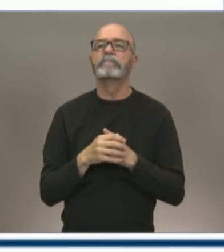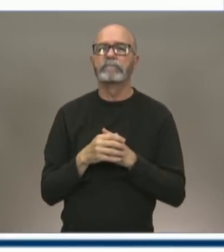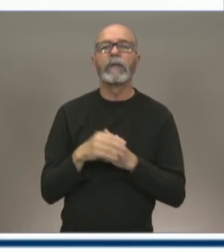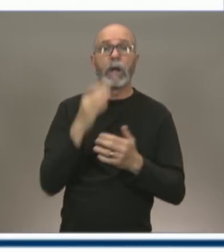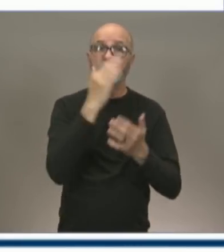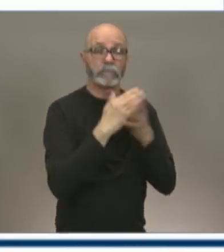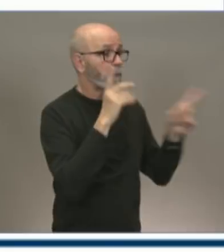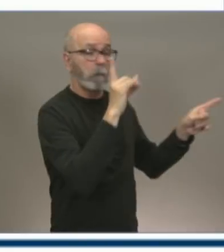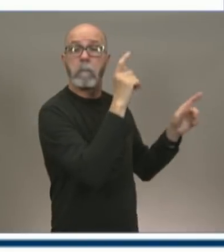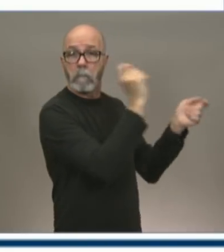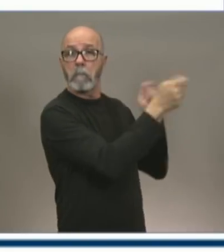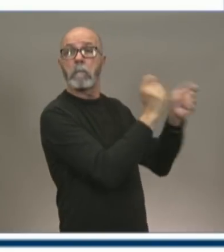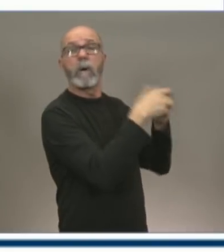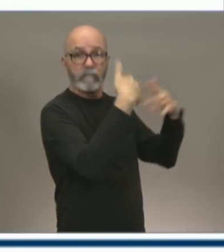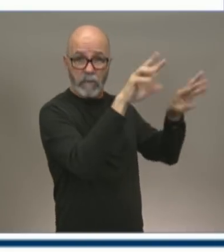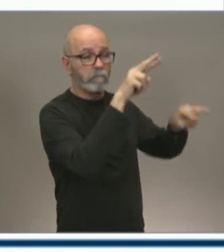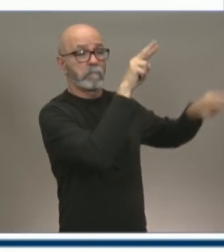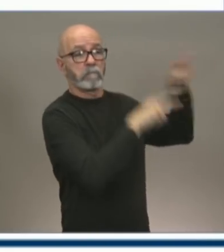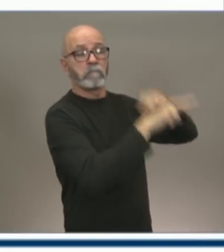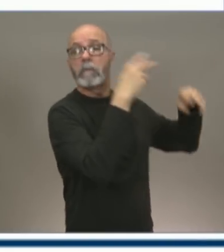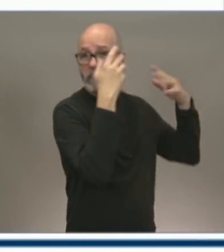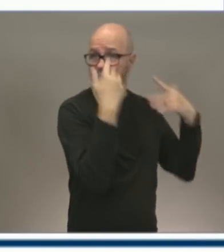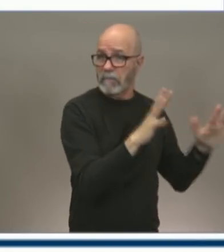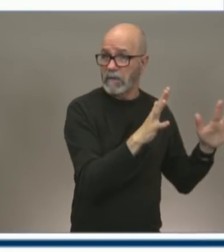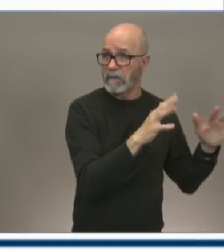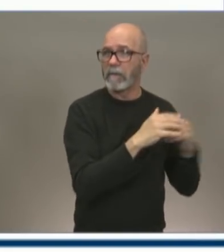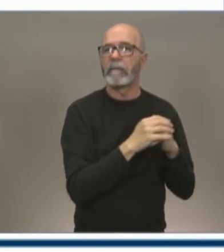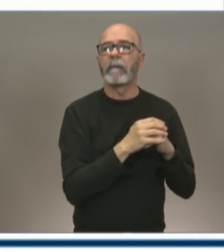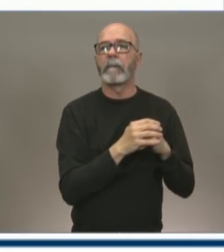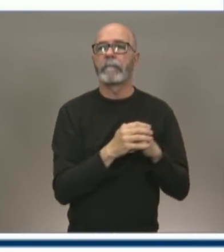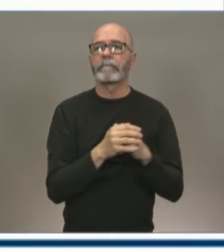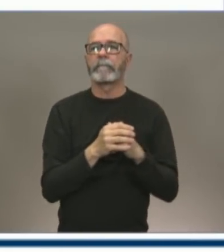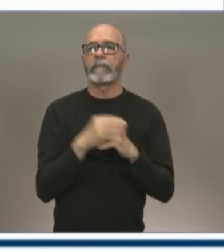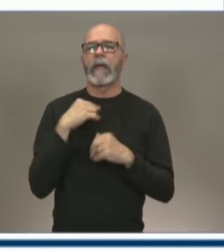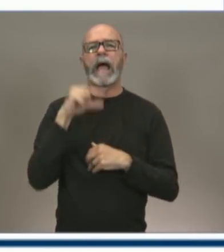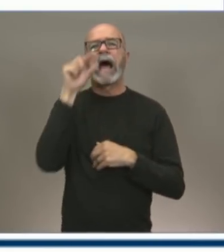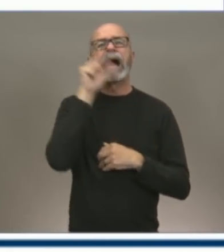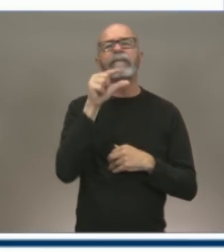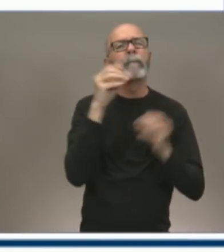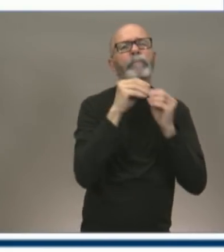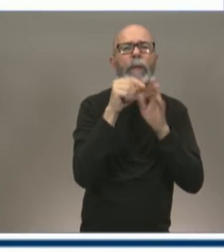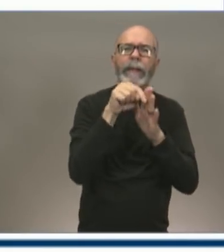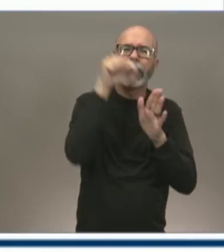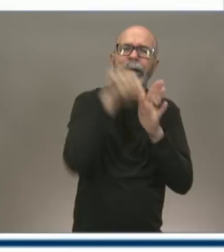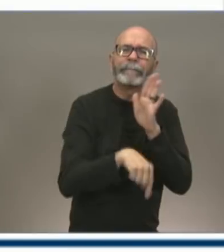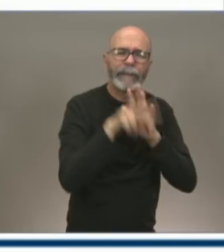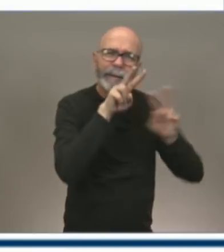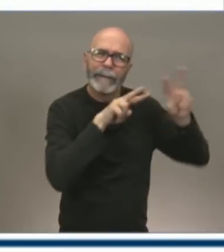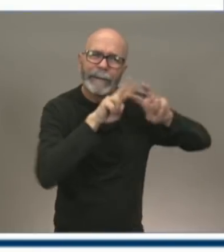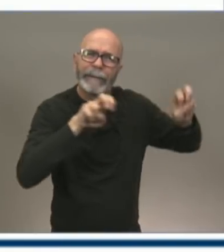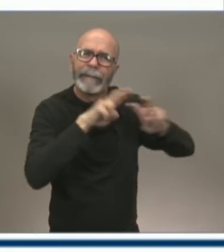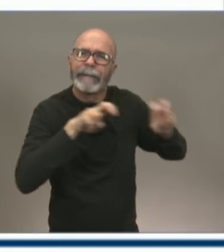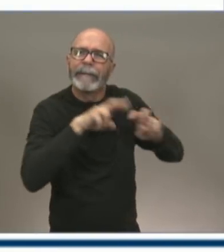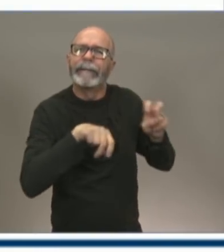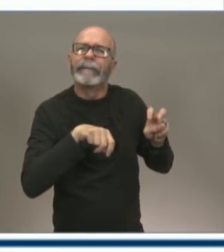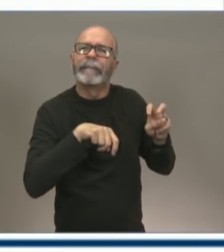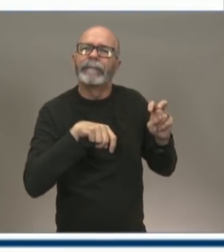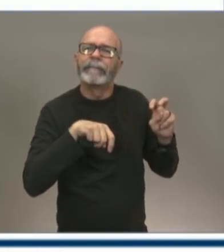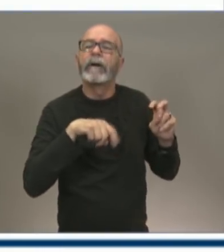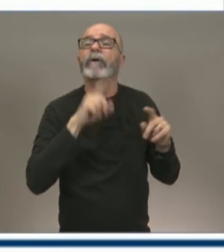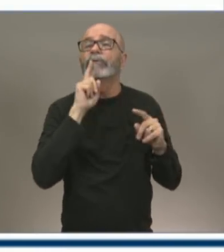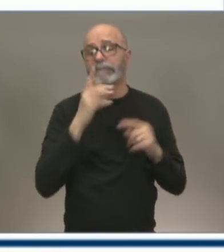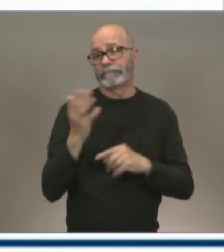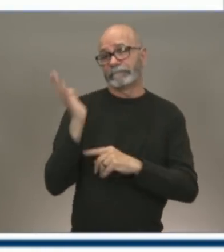we would go through reviewing those facilities. But as you know, the report that we did